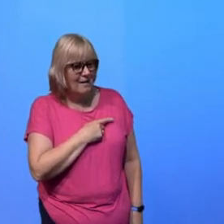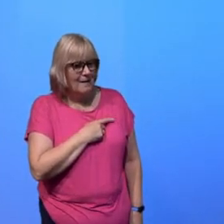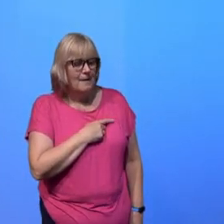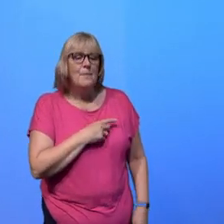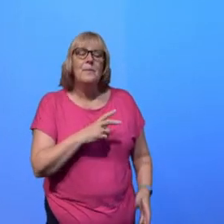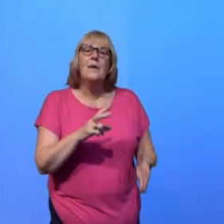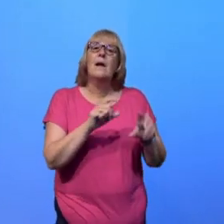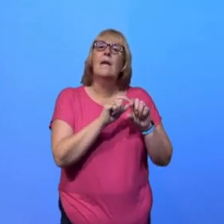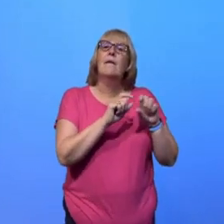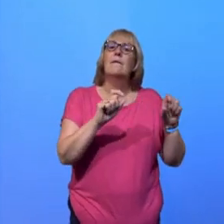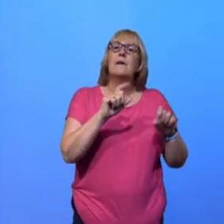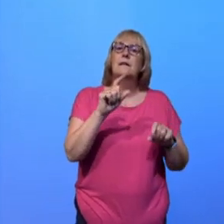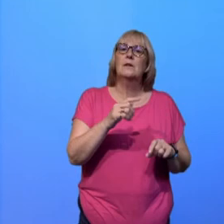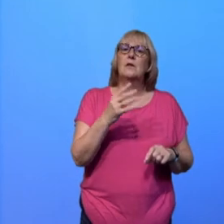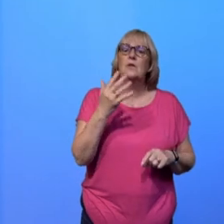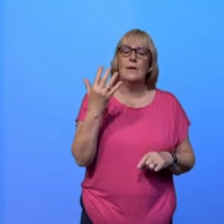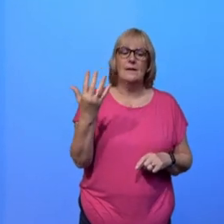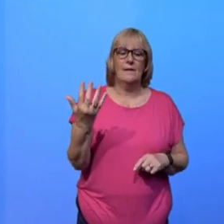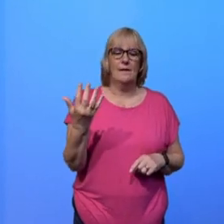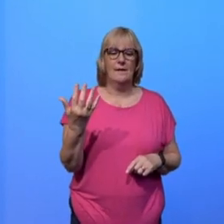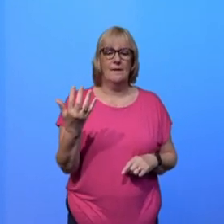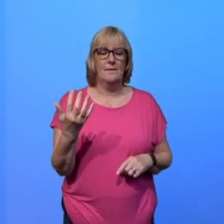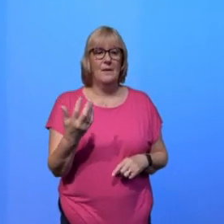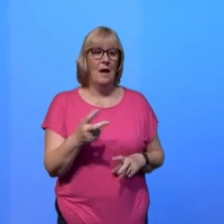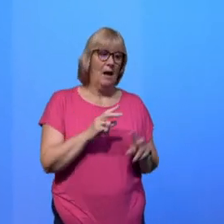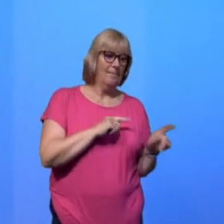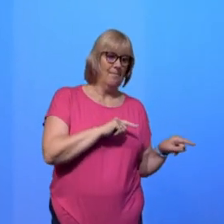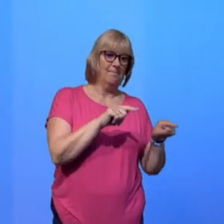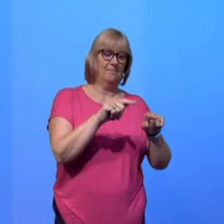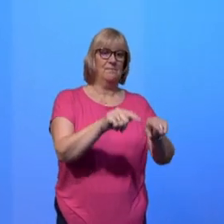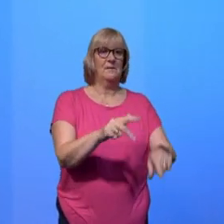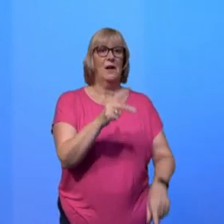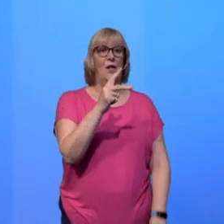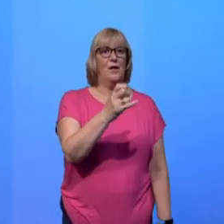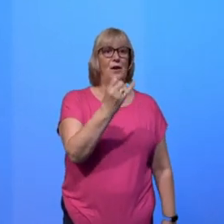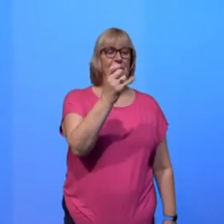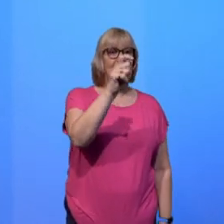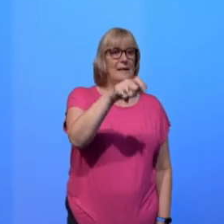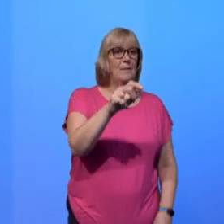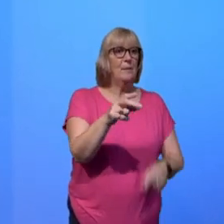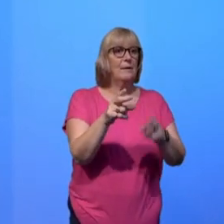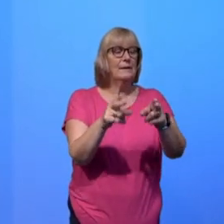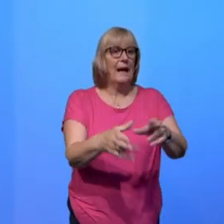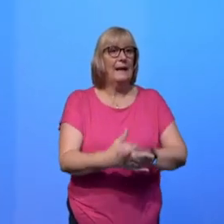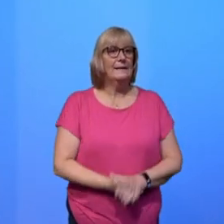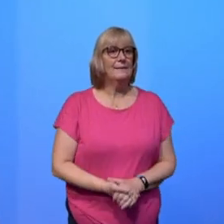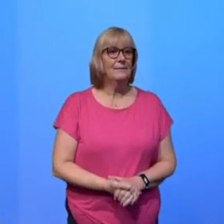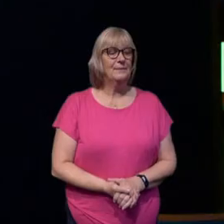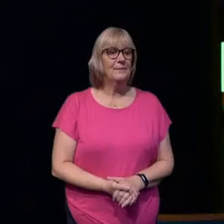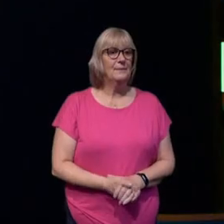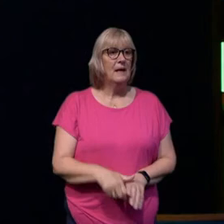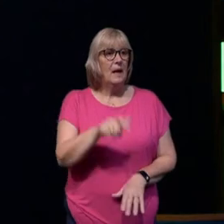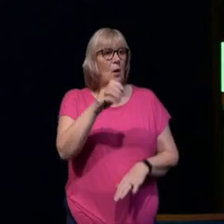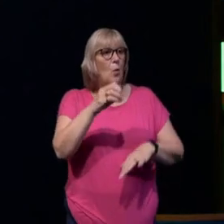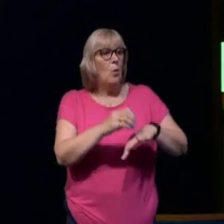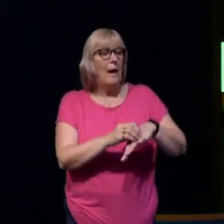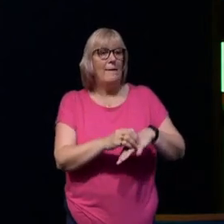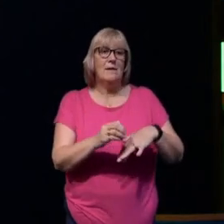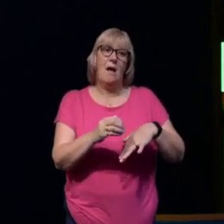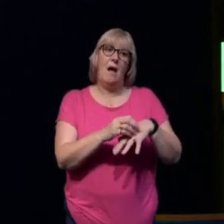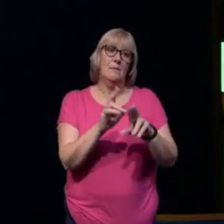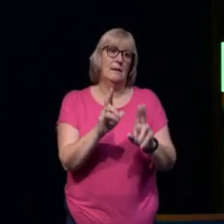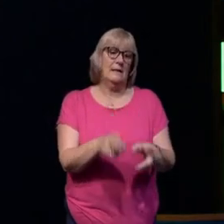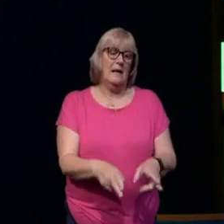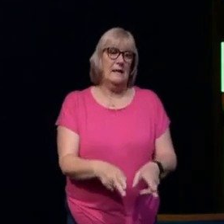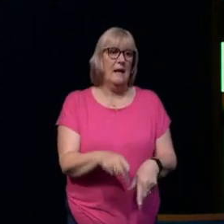verse 25, he pointed at 36 graves with widows and orphans standing there. So that he